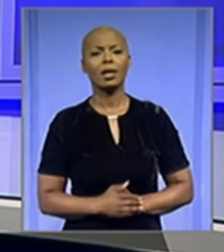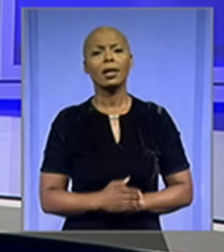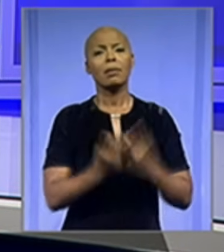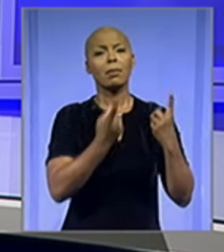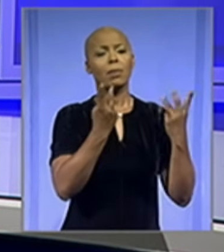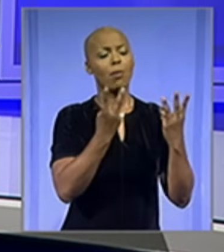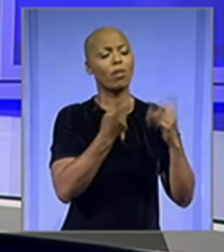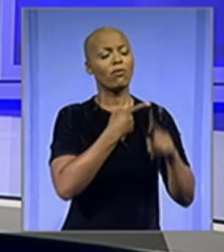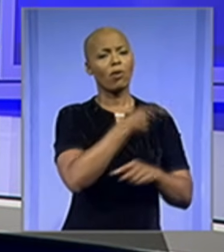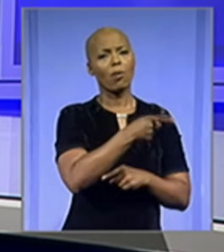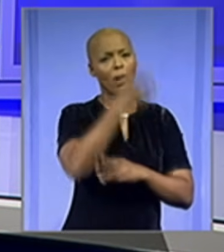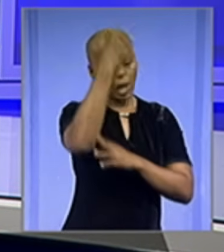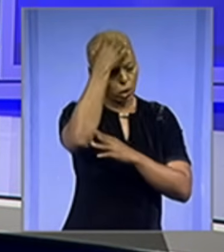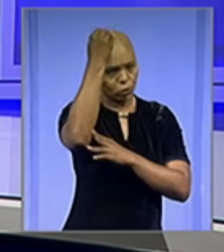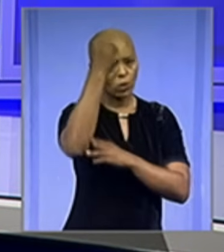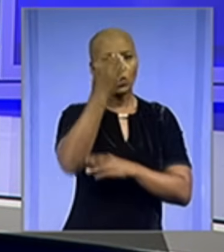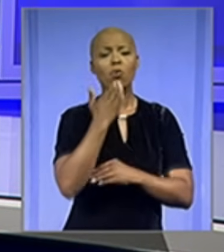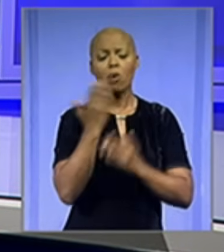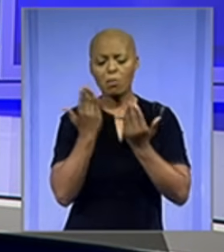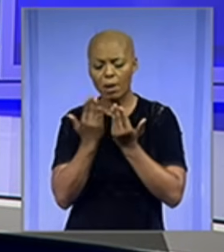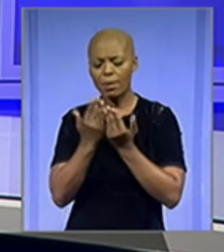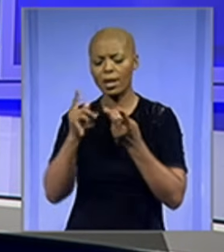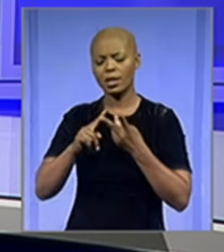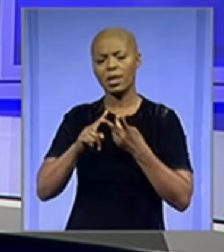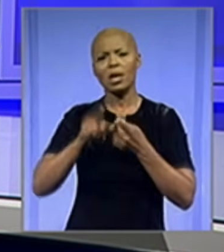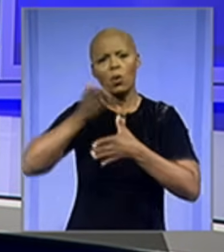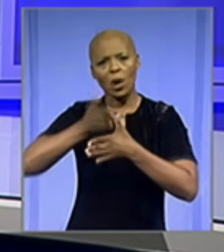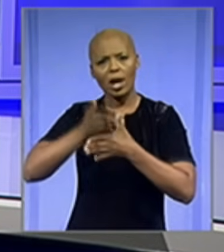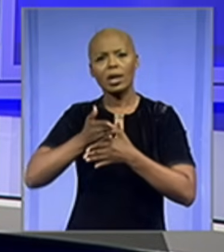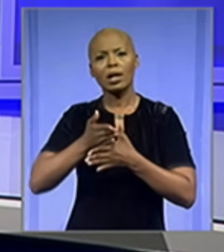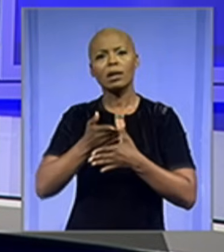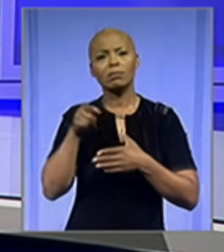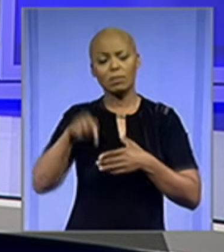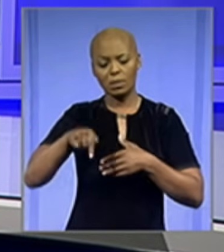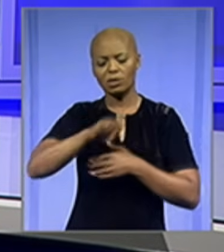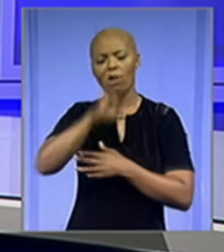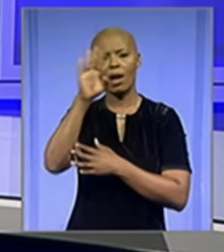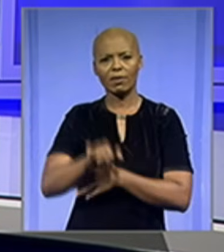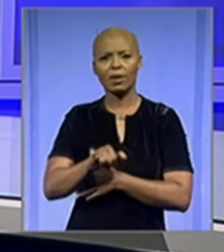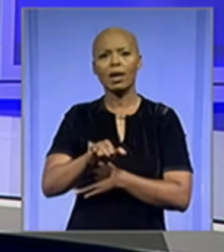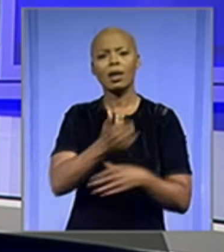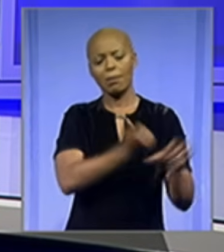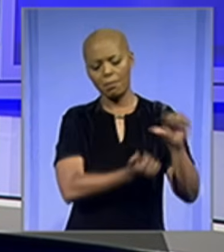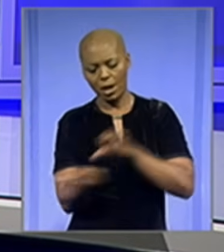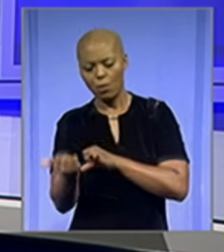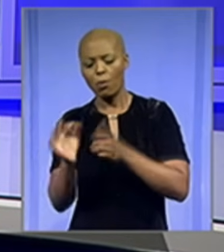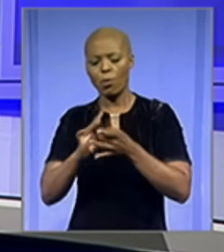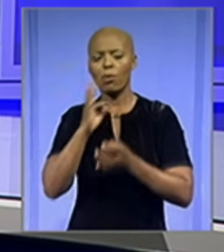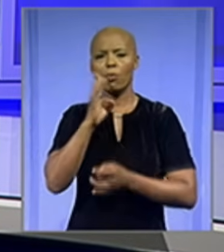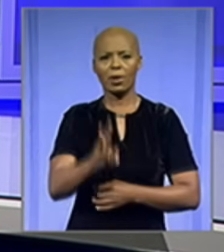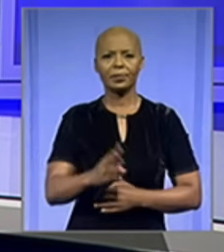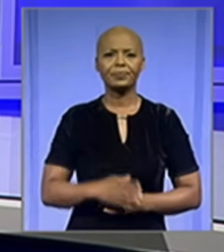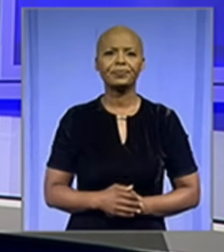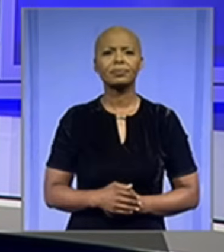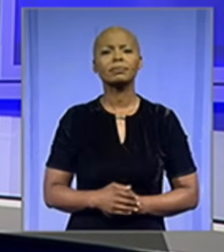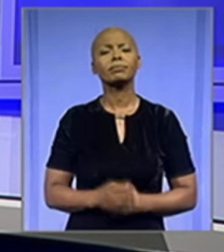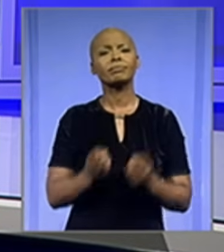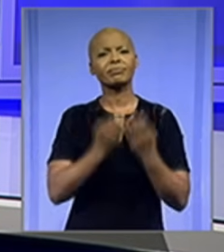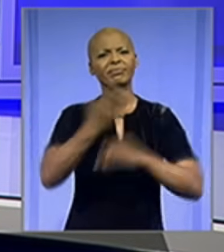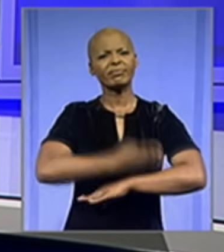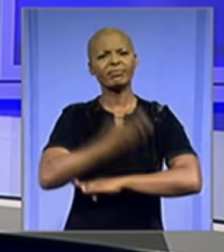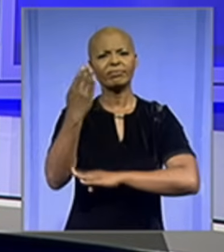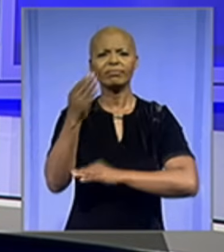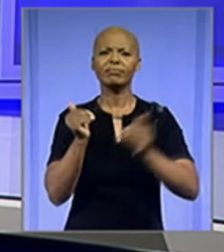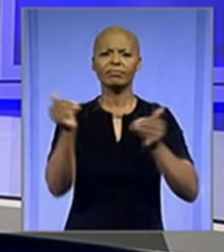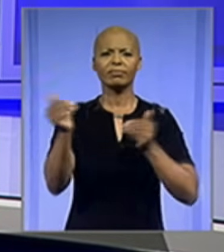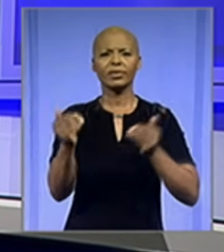Afrika Borwa ba ba tsenang dikolo le ba ba dirang ba solofetse go boela mono gae. Bothati jwa tsamaiso ya melelwane ba re go ntse le selo